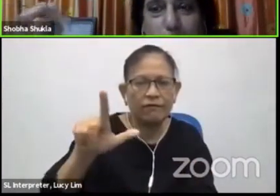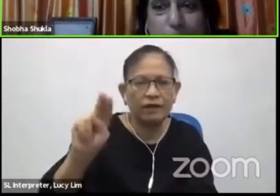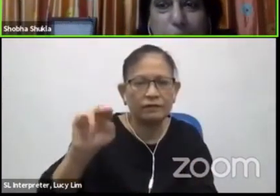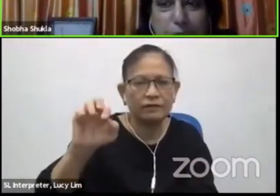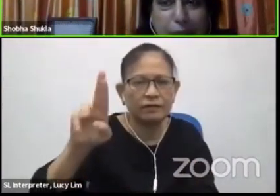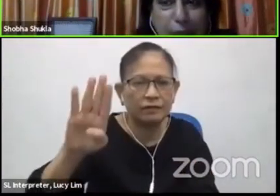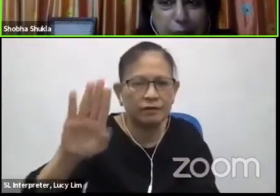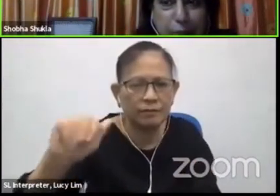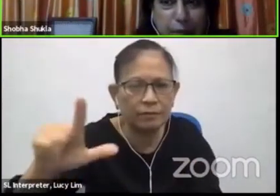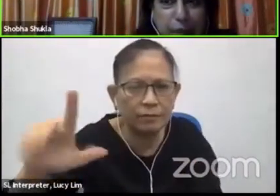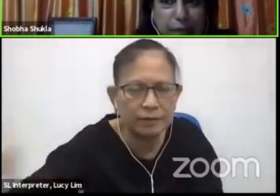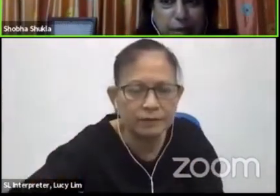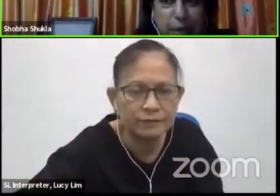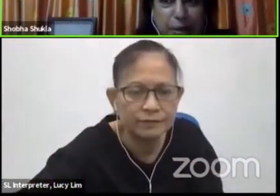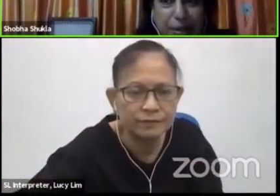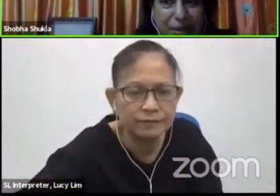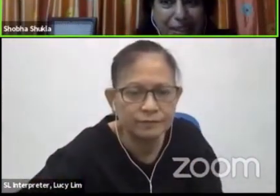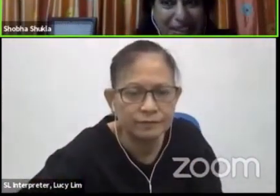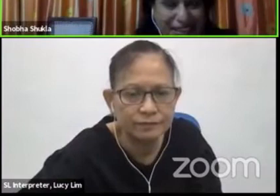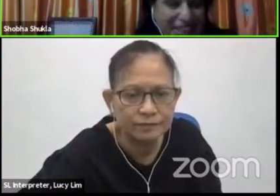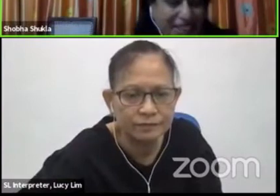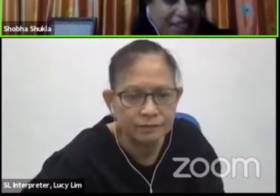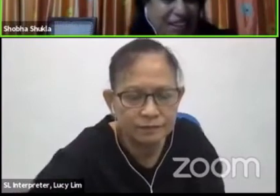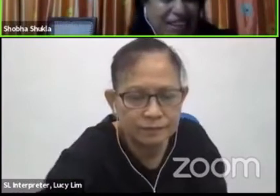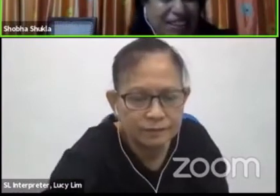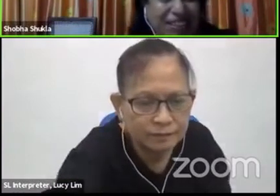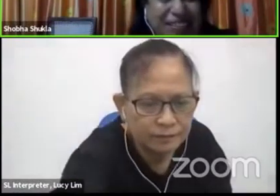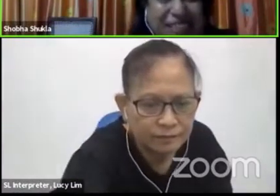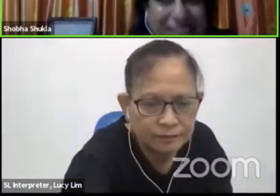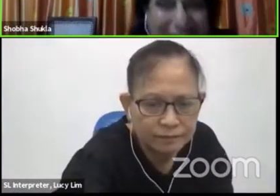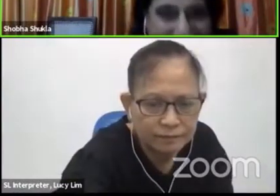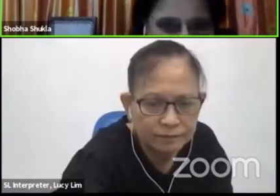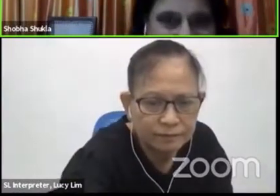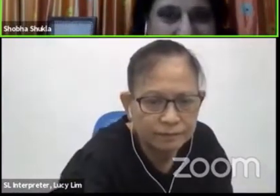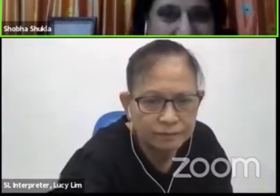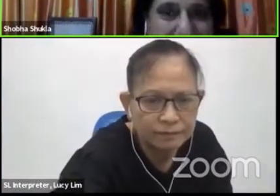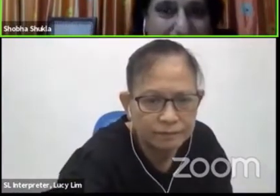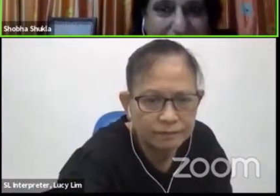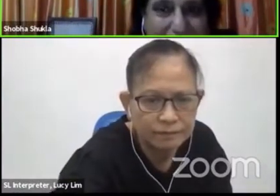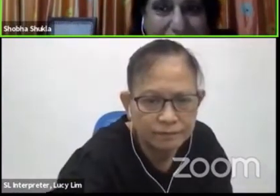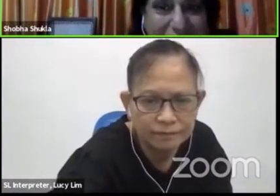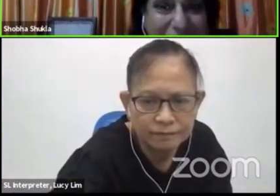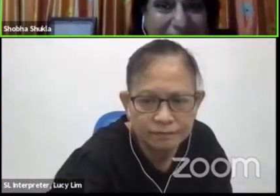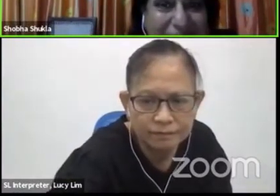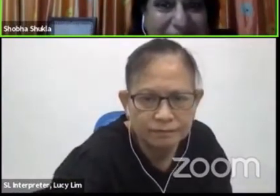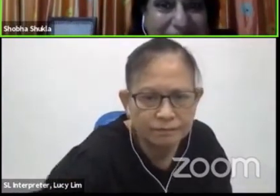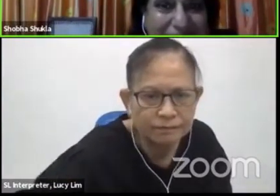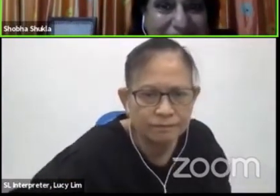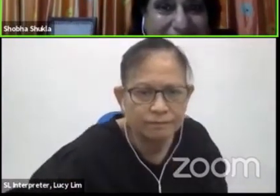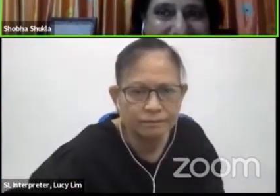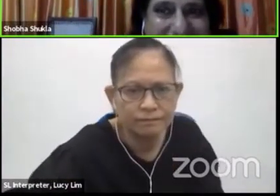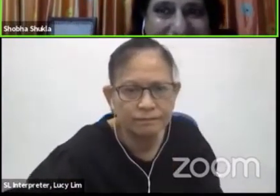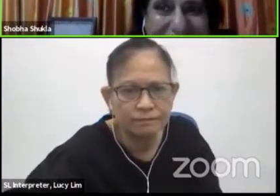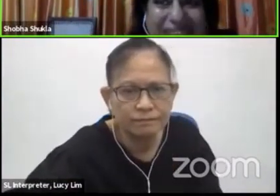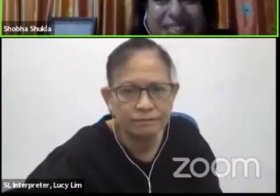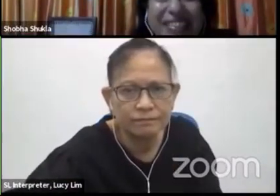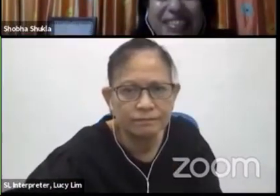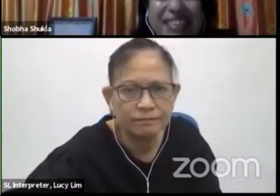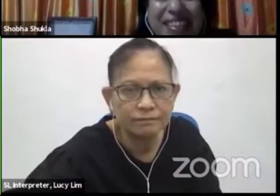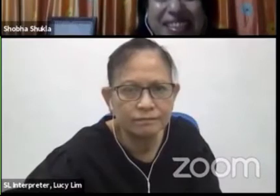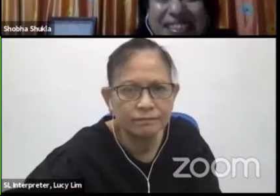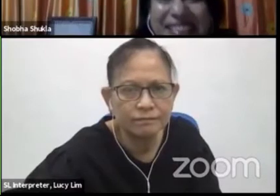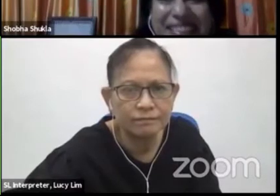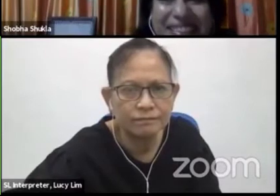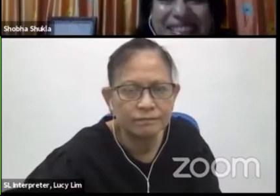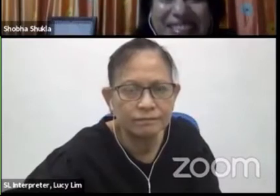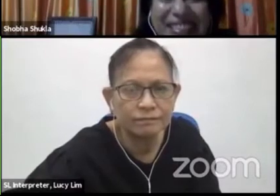So, Sujata, would you like to take on to that? Yes, sorry. But... you are representing our region.